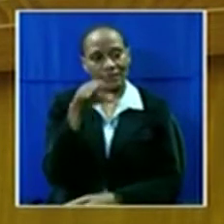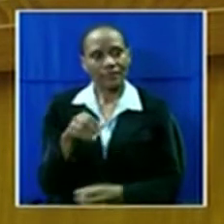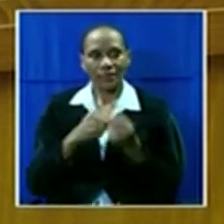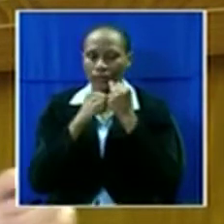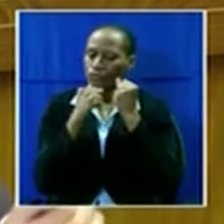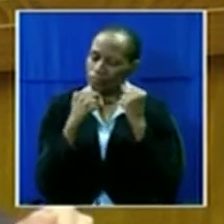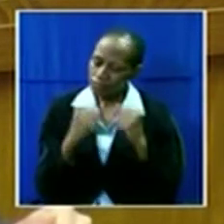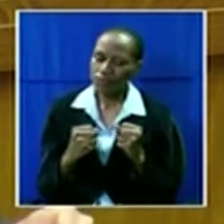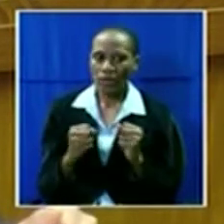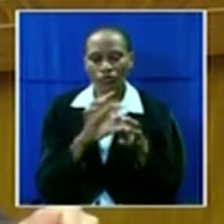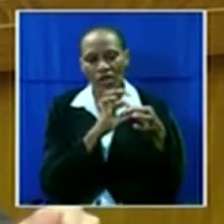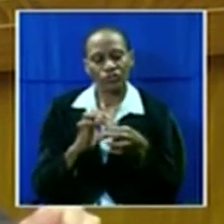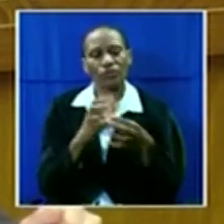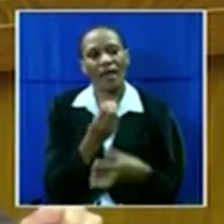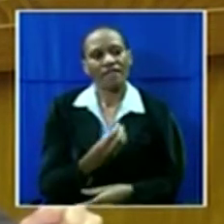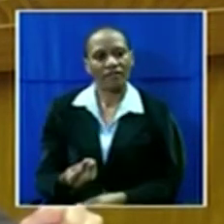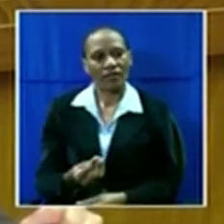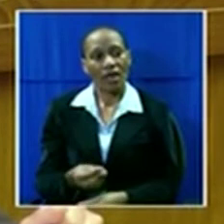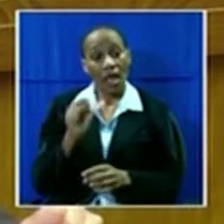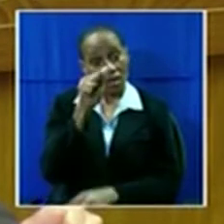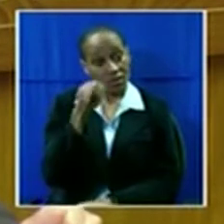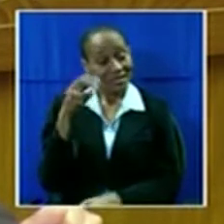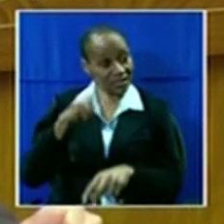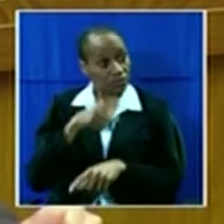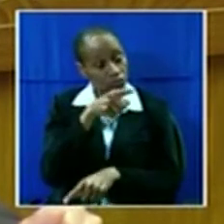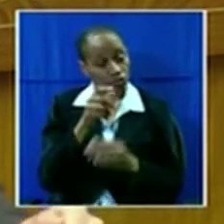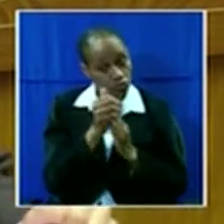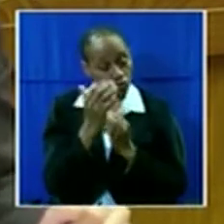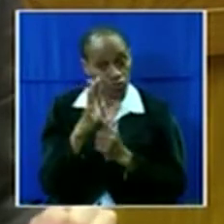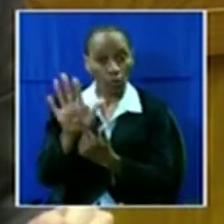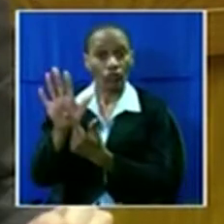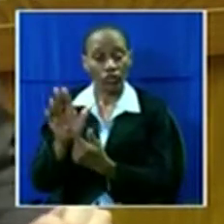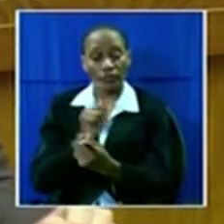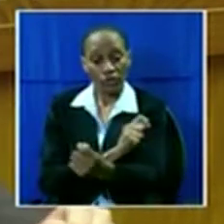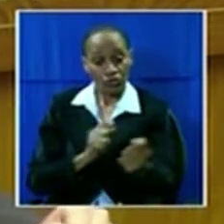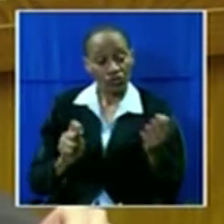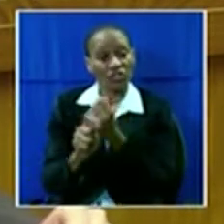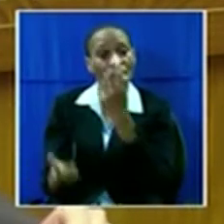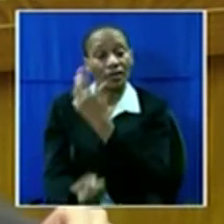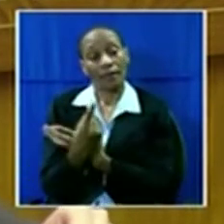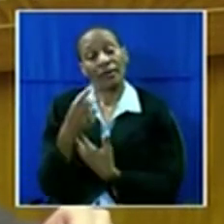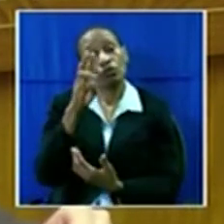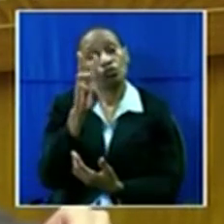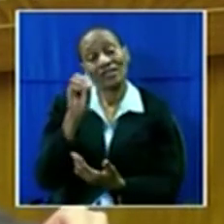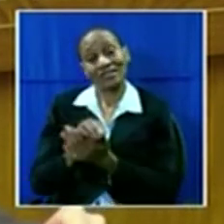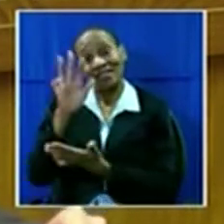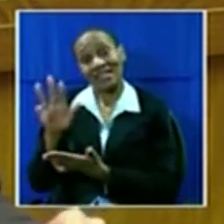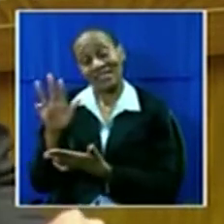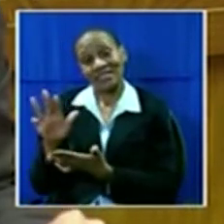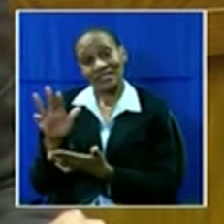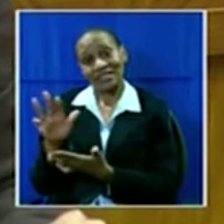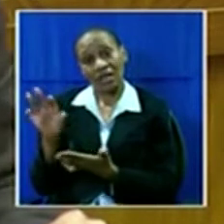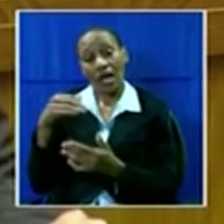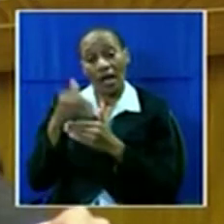strong as it could ever be. They needed you to avert the disaster of a 2019 election result. Mr.